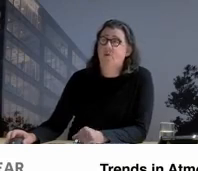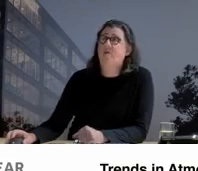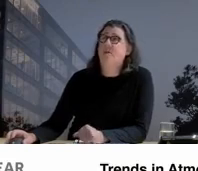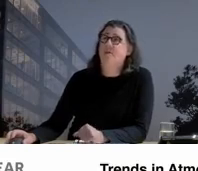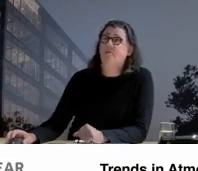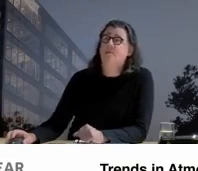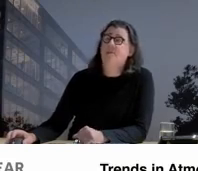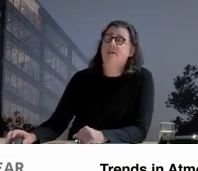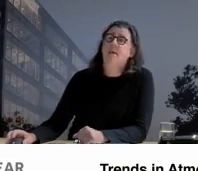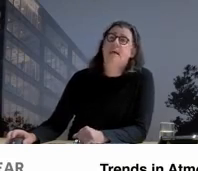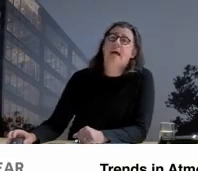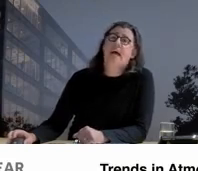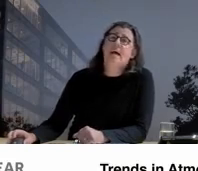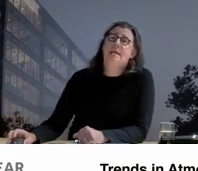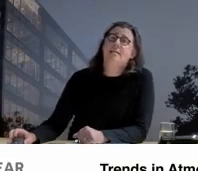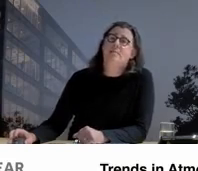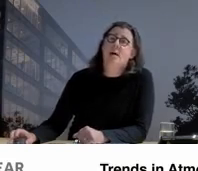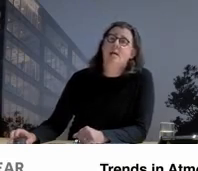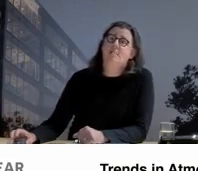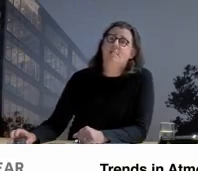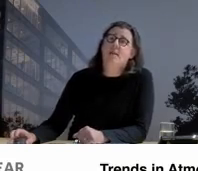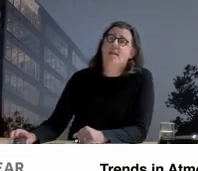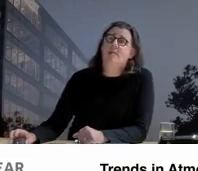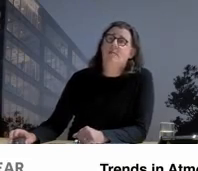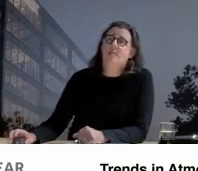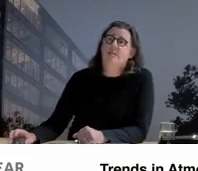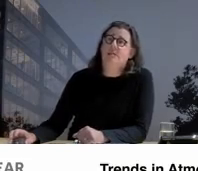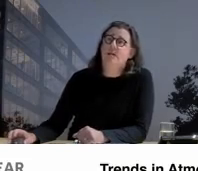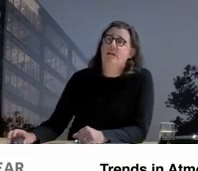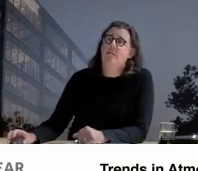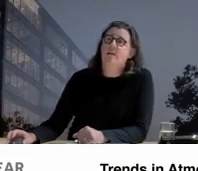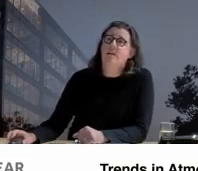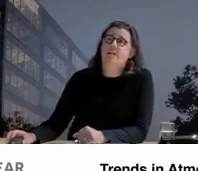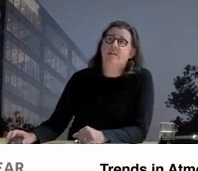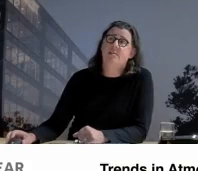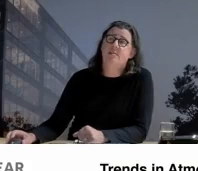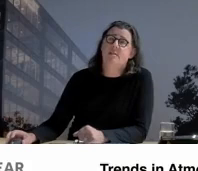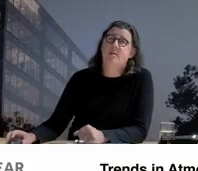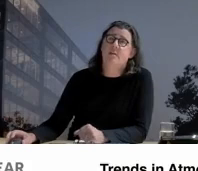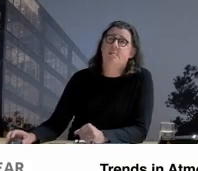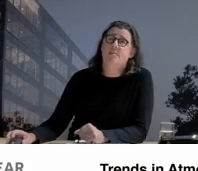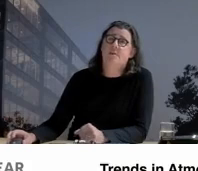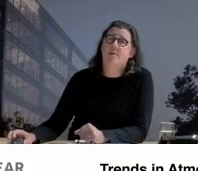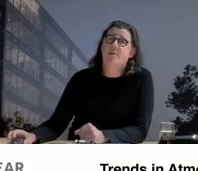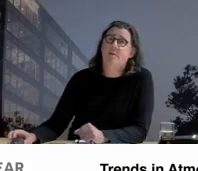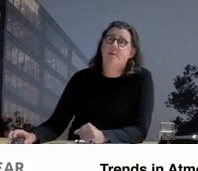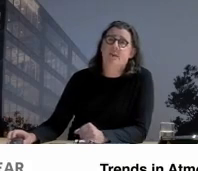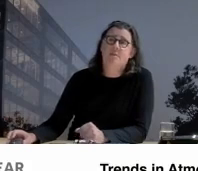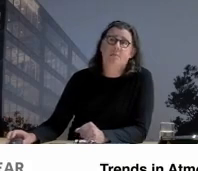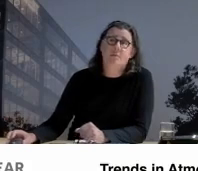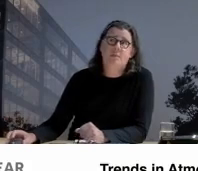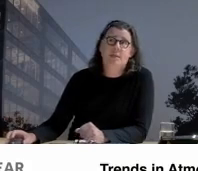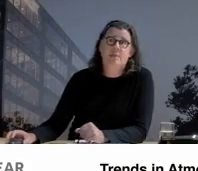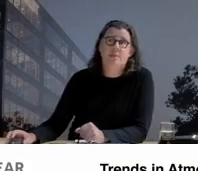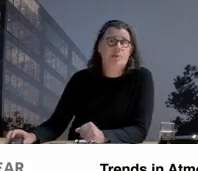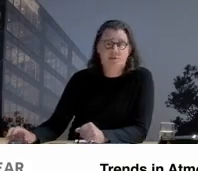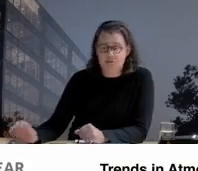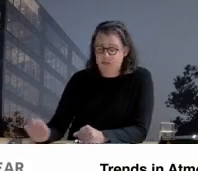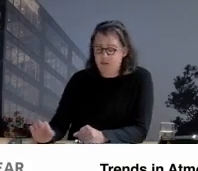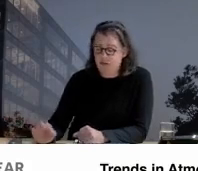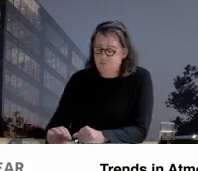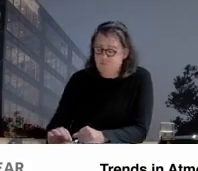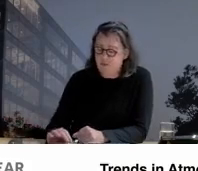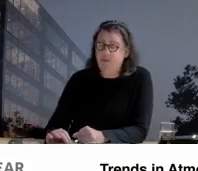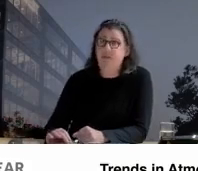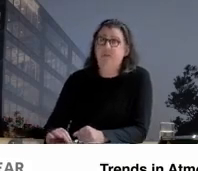and accords adopted. And the parts per million, which is the diagram here, continues to go up. So whatever we're doing, we're not